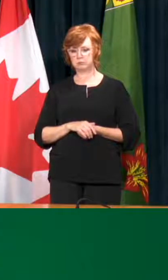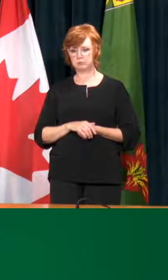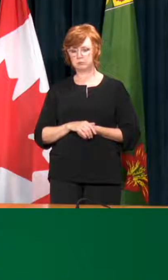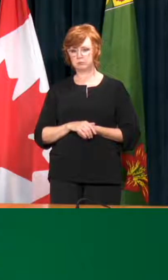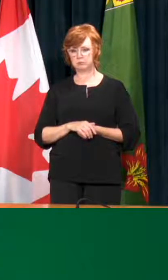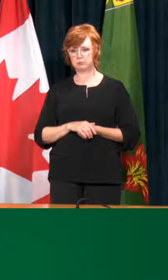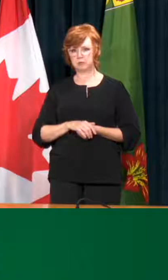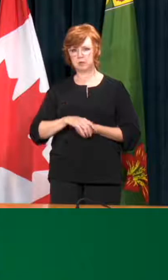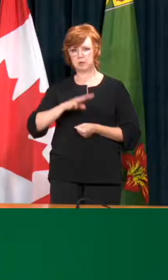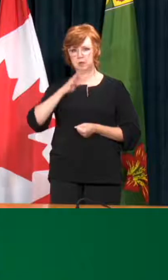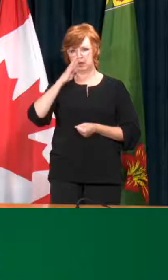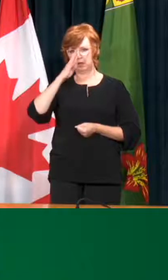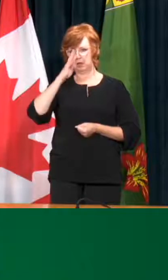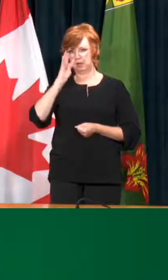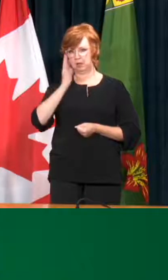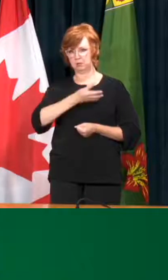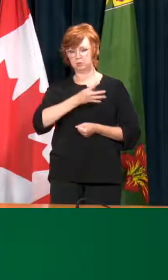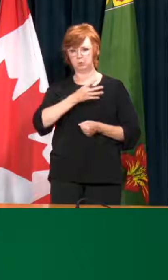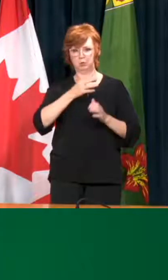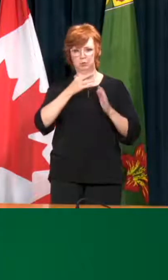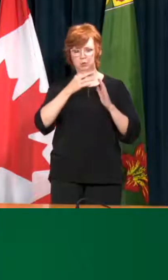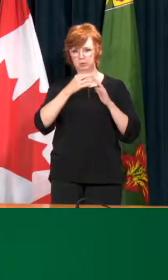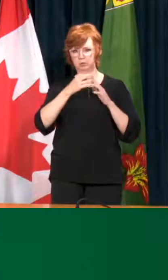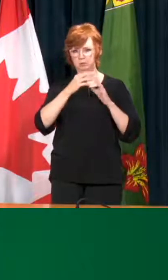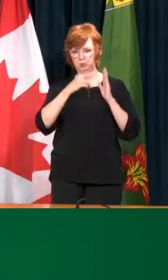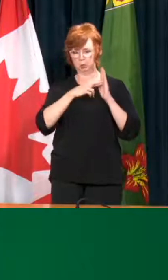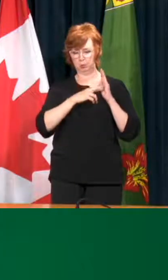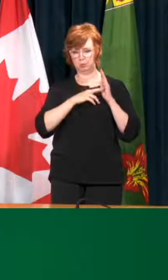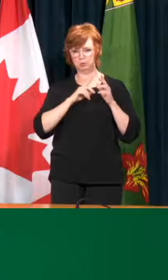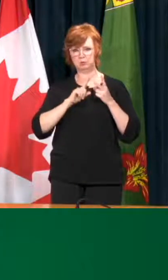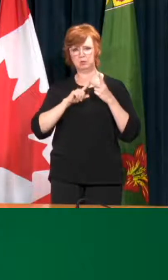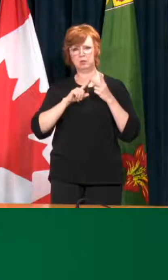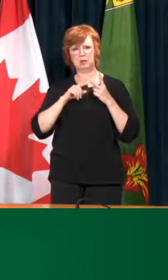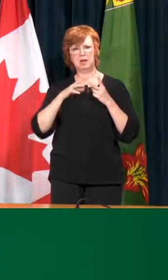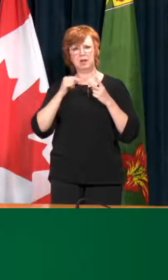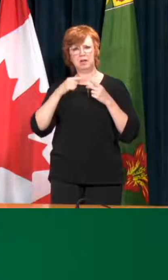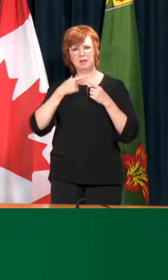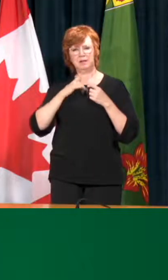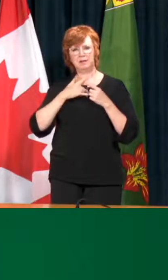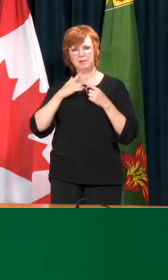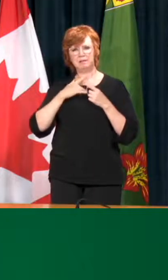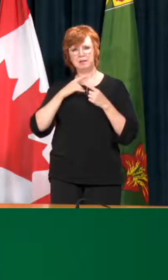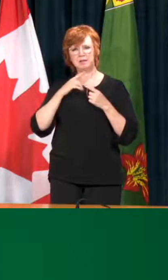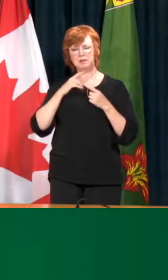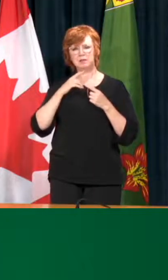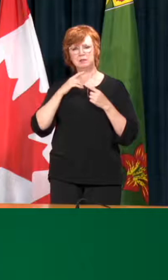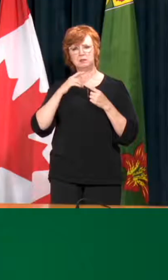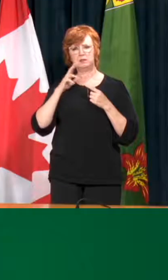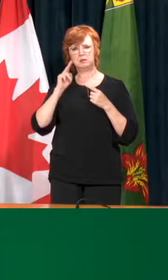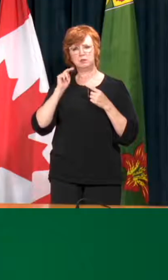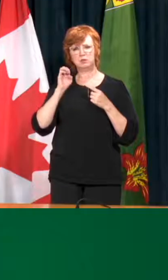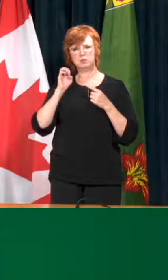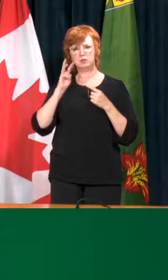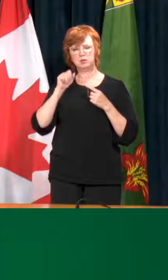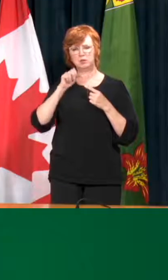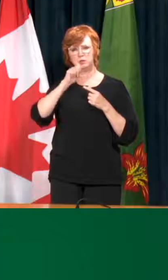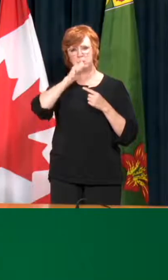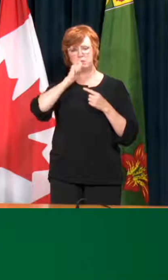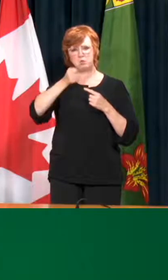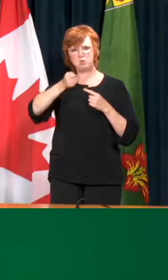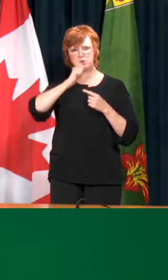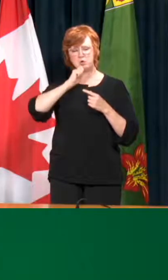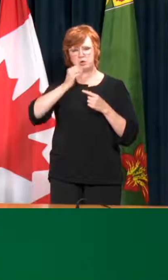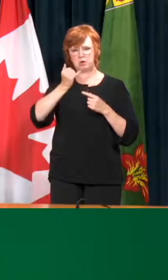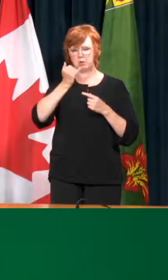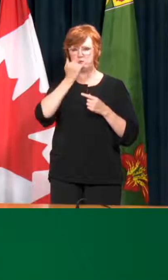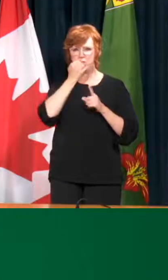One is with the person who in their 20s who was unfortunately pronounced deceased earlier this week.